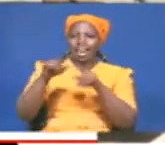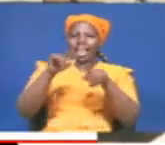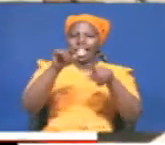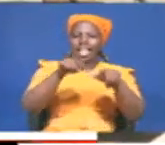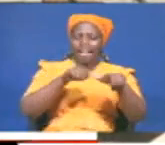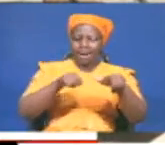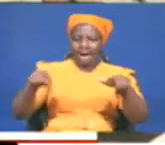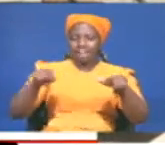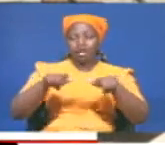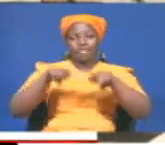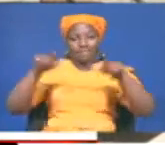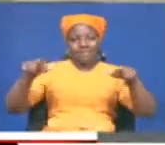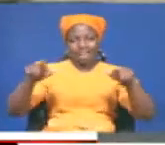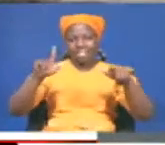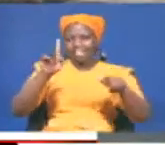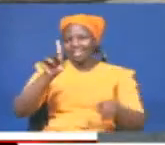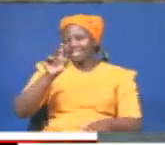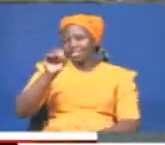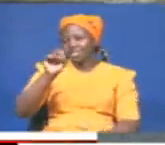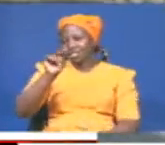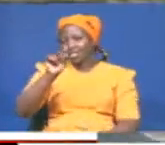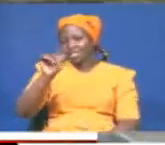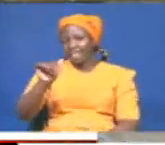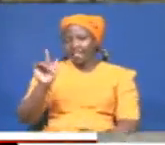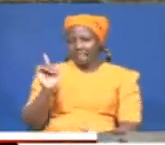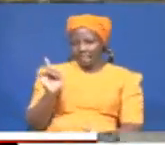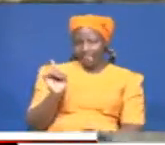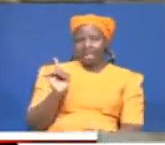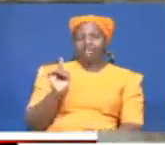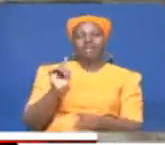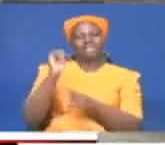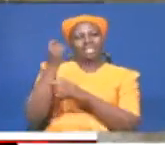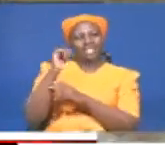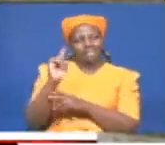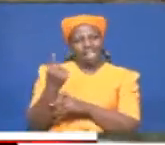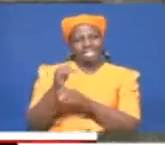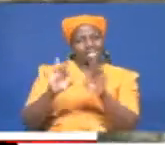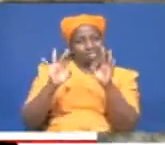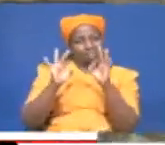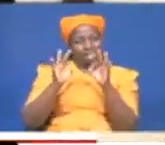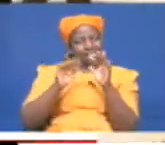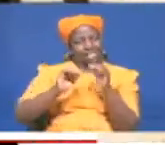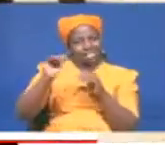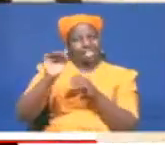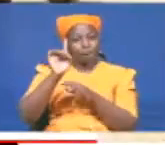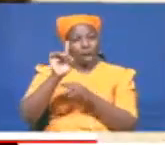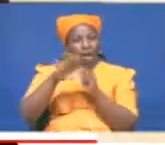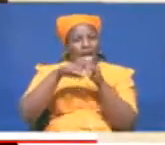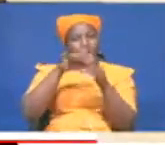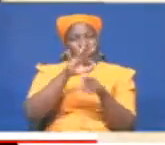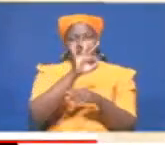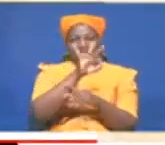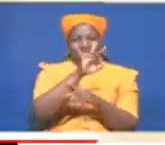is Konza Technopolis, Kenya's first smart city and one of three in Africa.